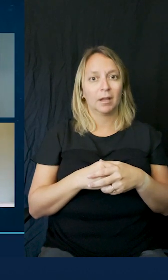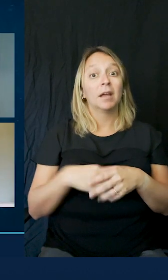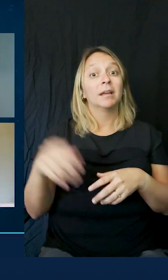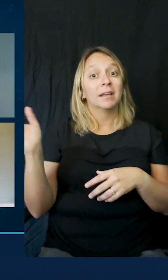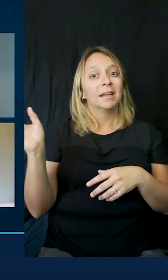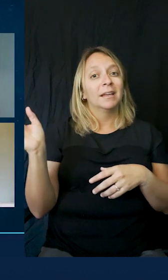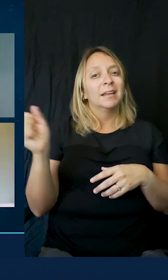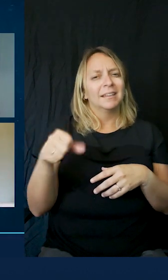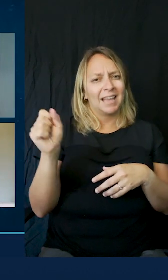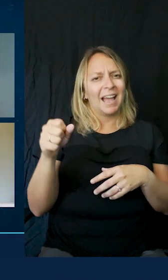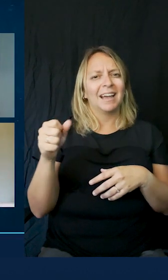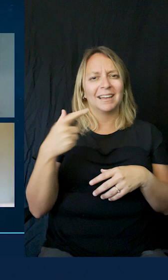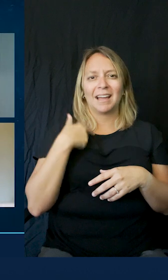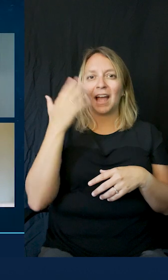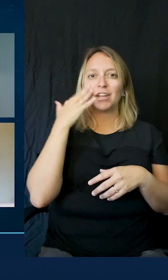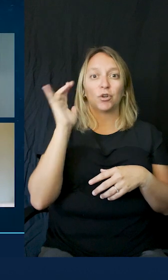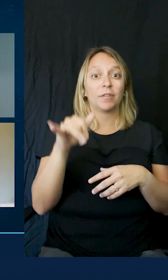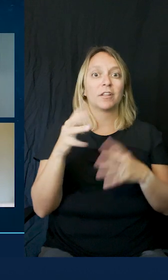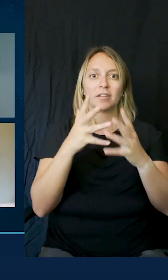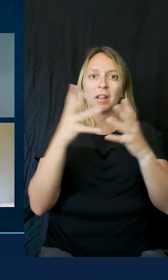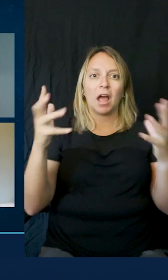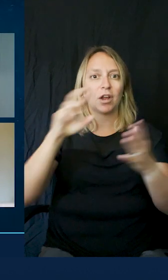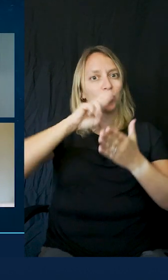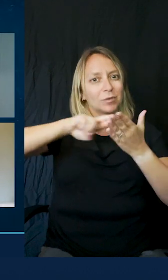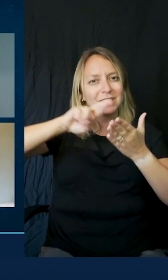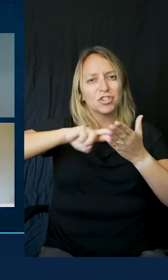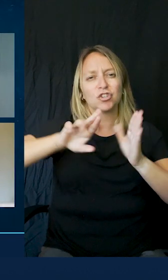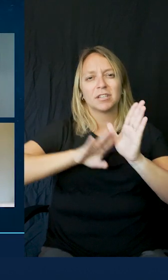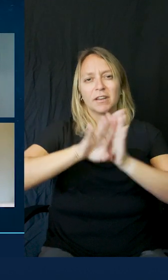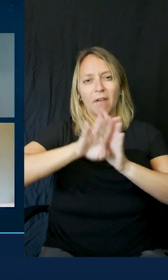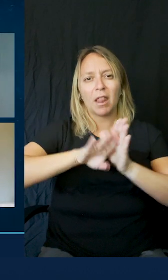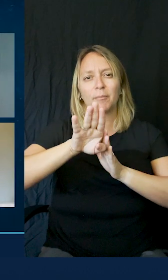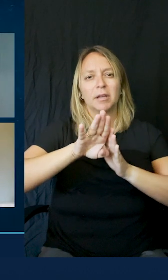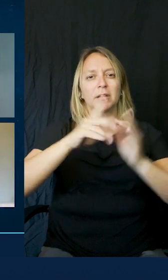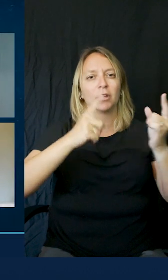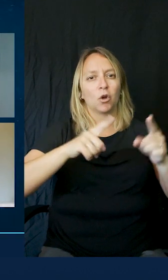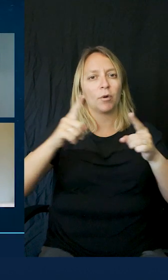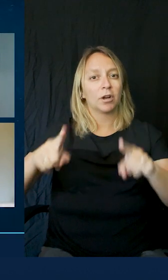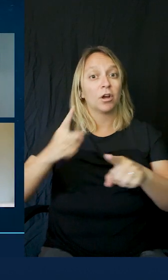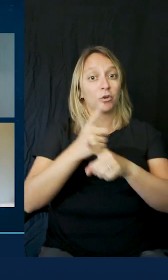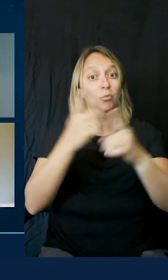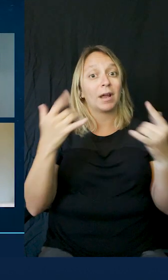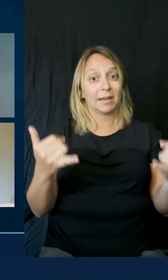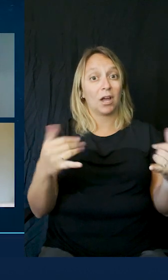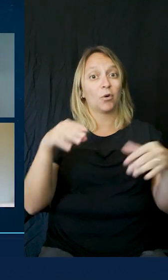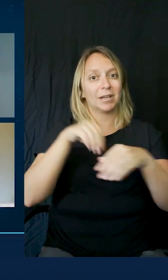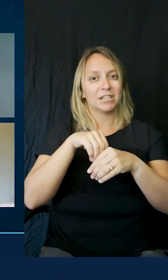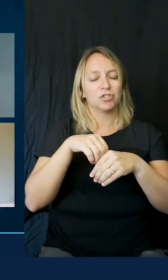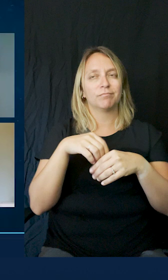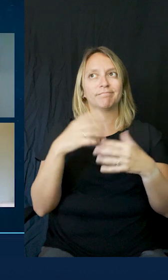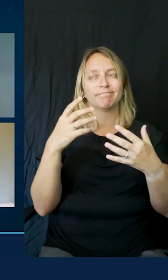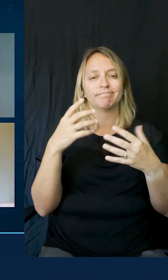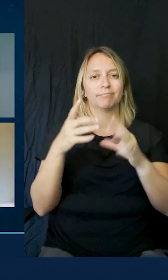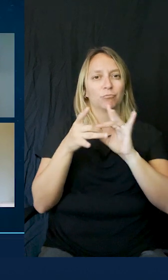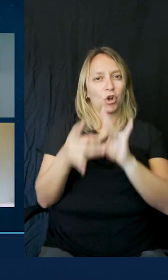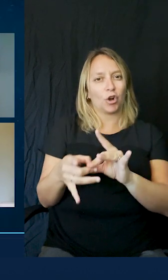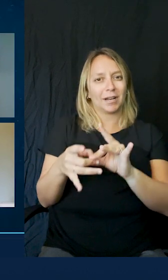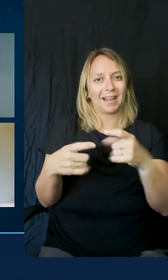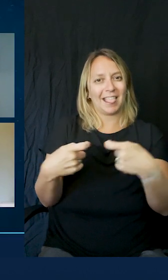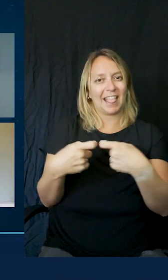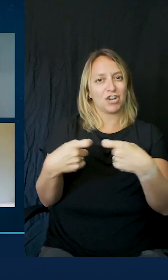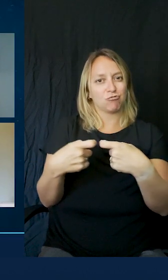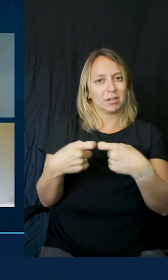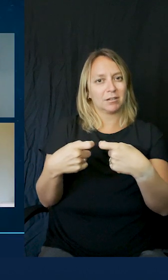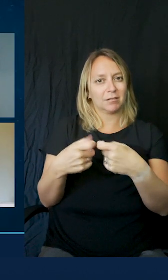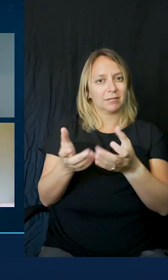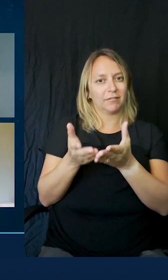Yeah, I know that there's a lot of research and development going on right now into electric vessels, and I certainly